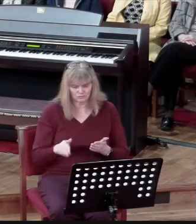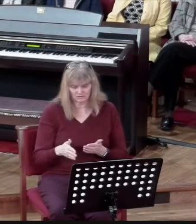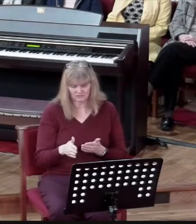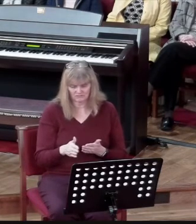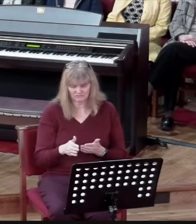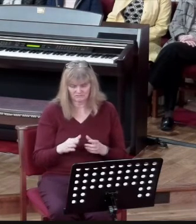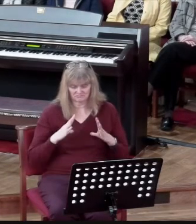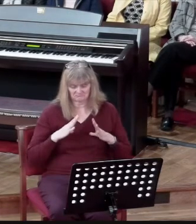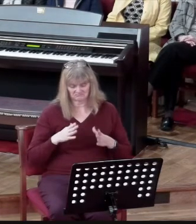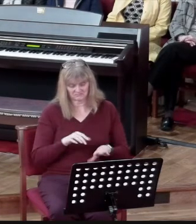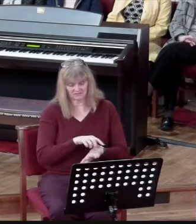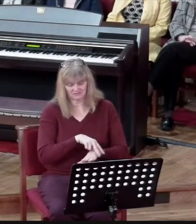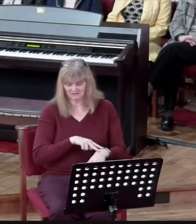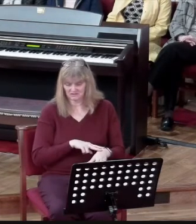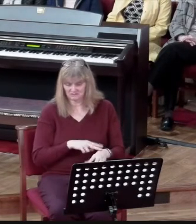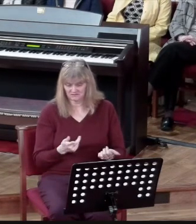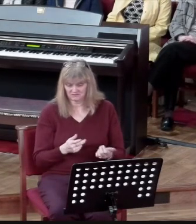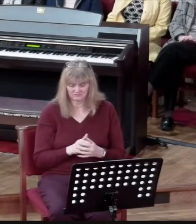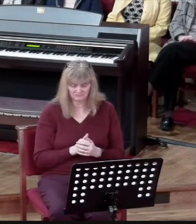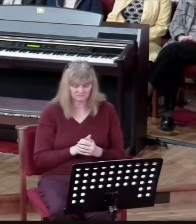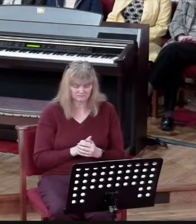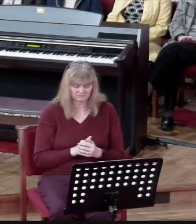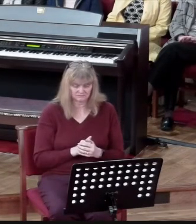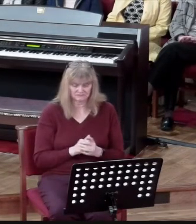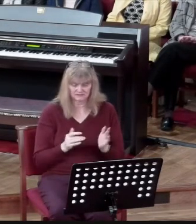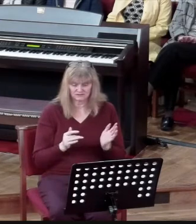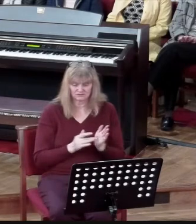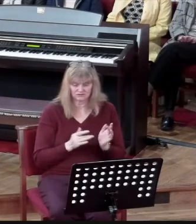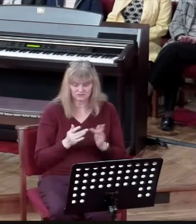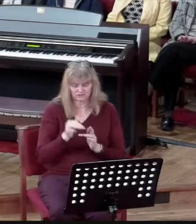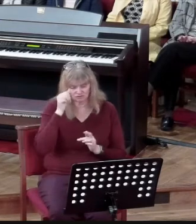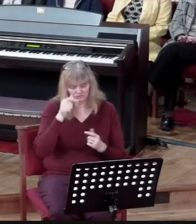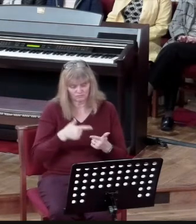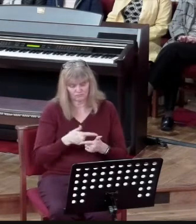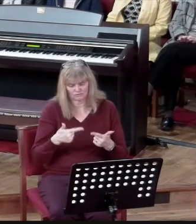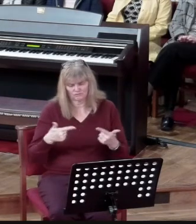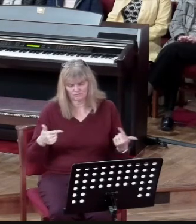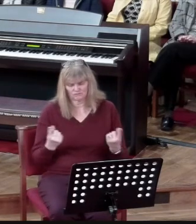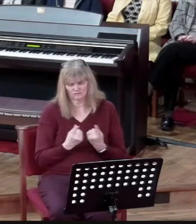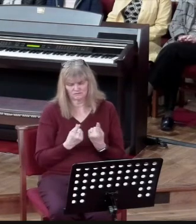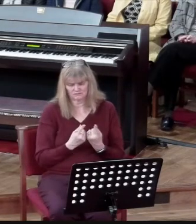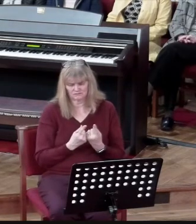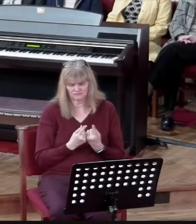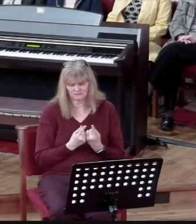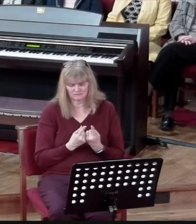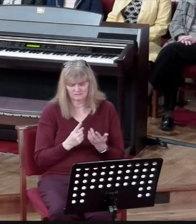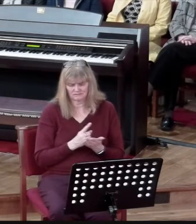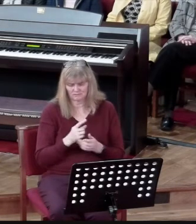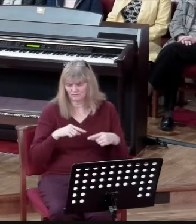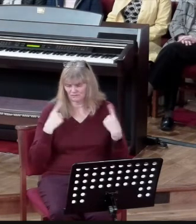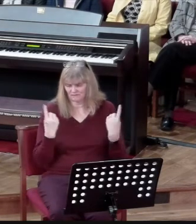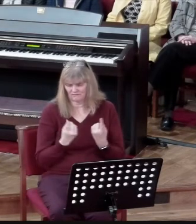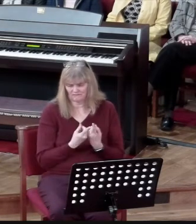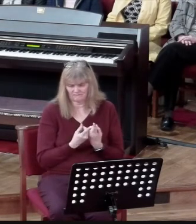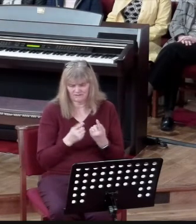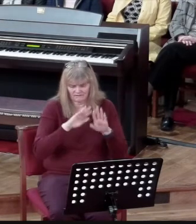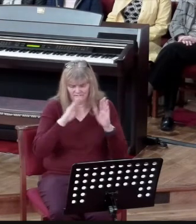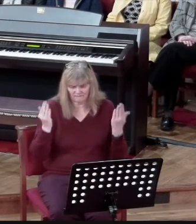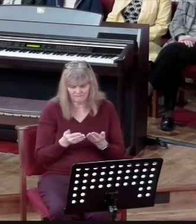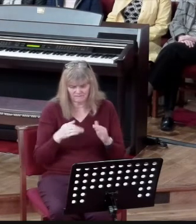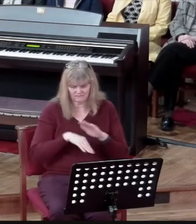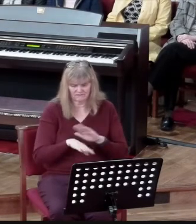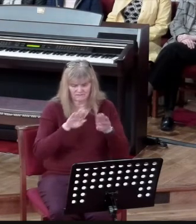did. Jesus knows more about anything than the experts do, because he has the authority of the